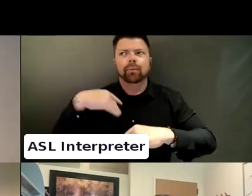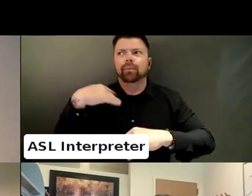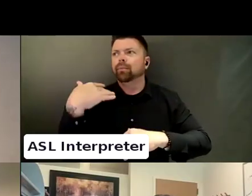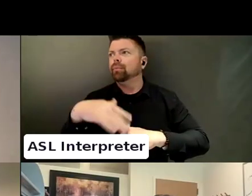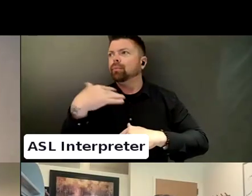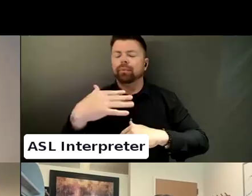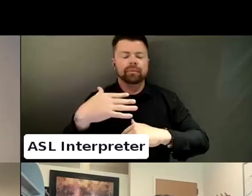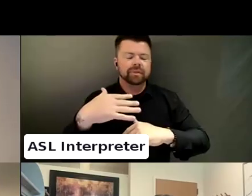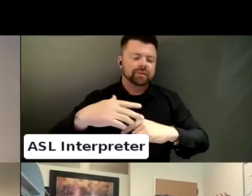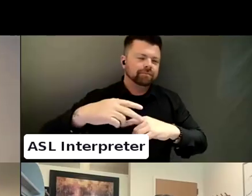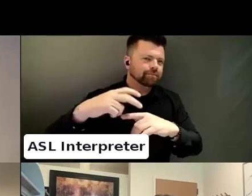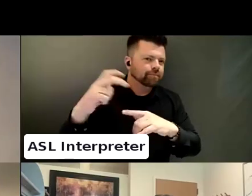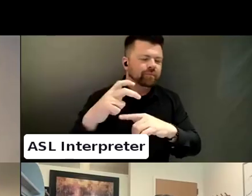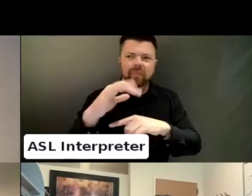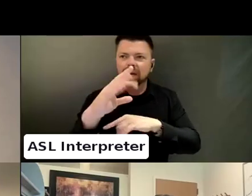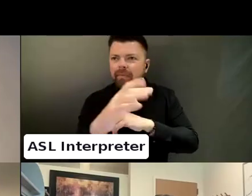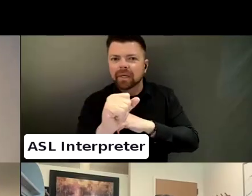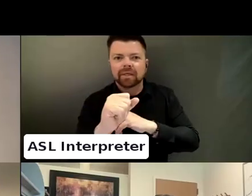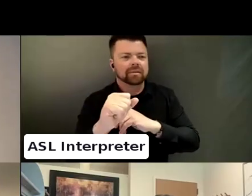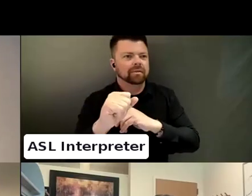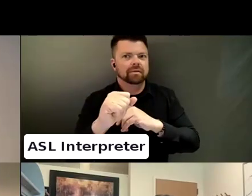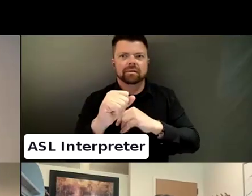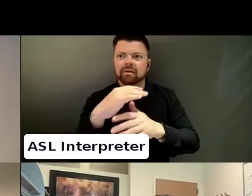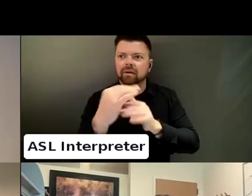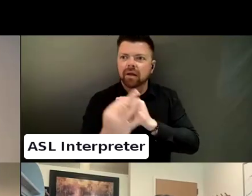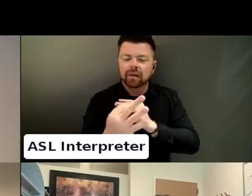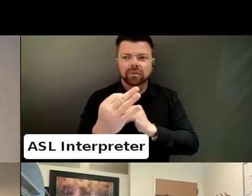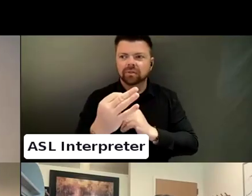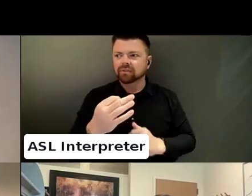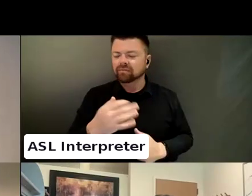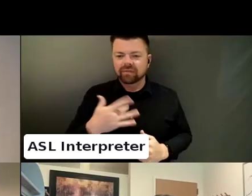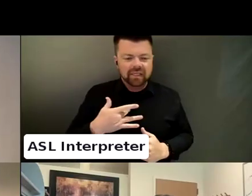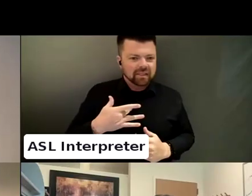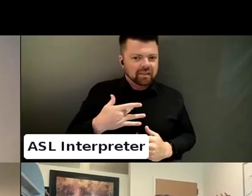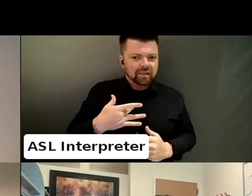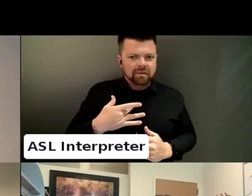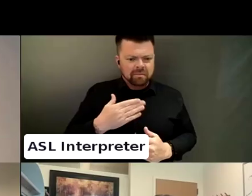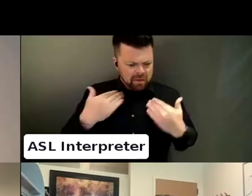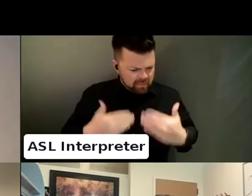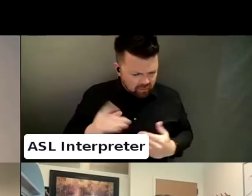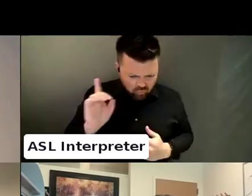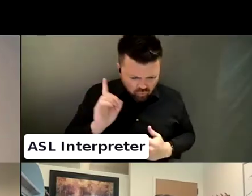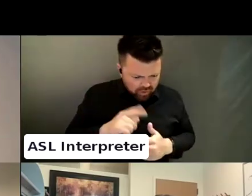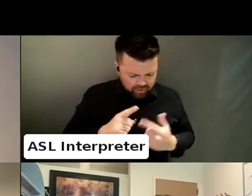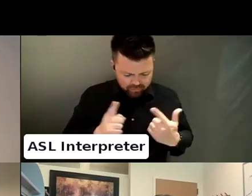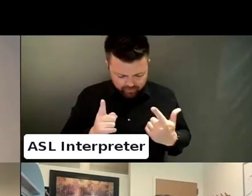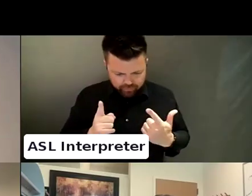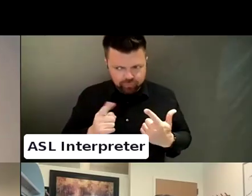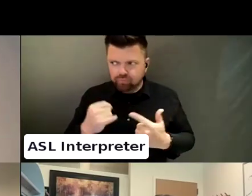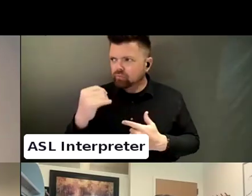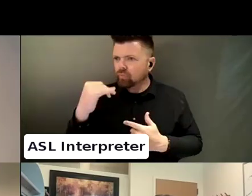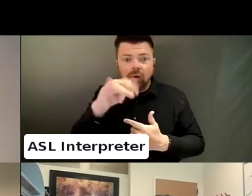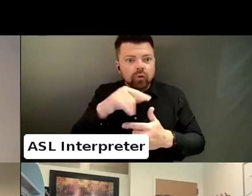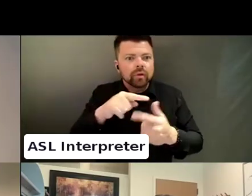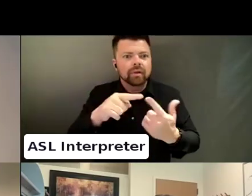not just being able to move, but being able to feel and sense where your body is in space and being able to have that